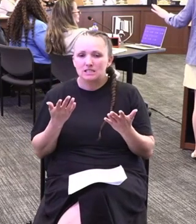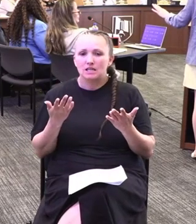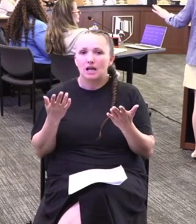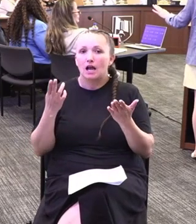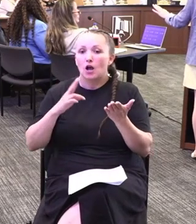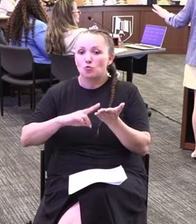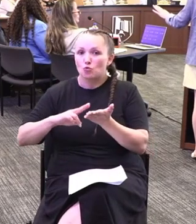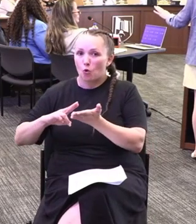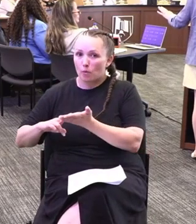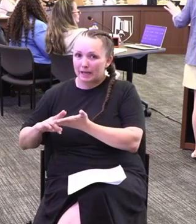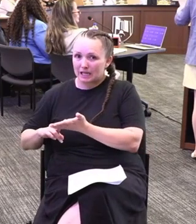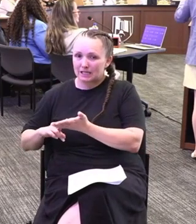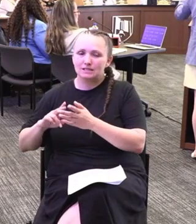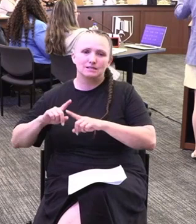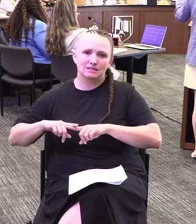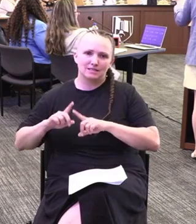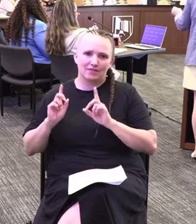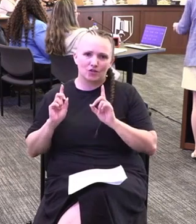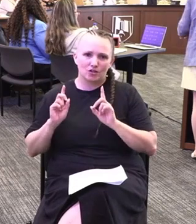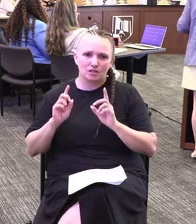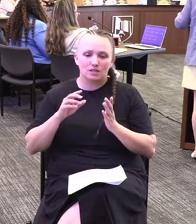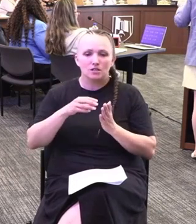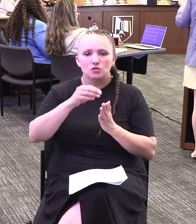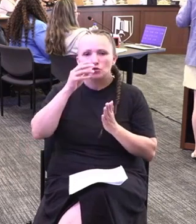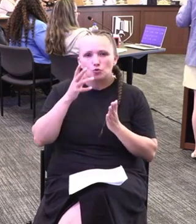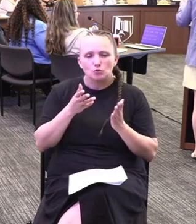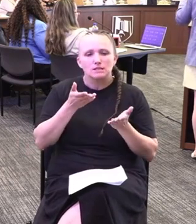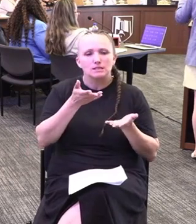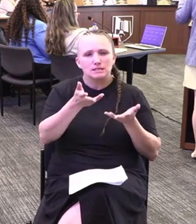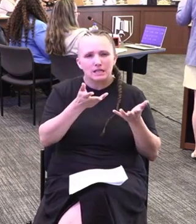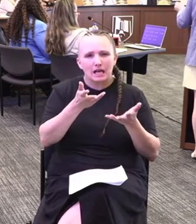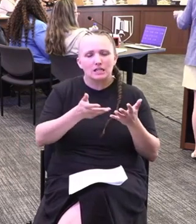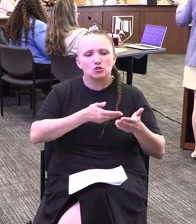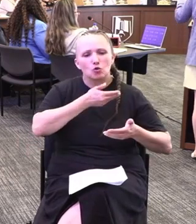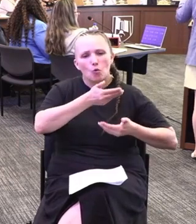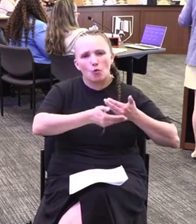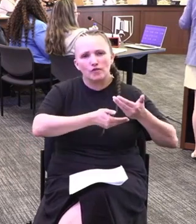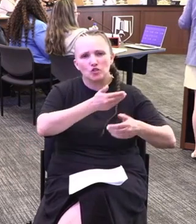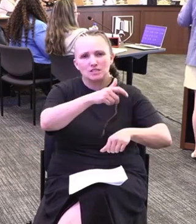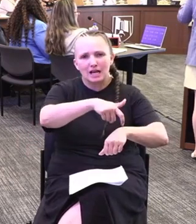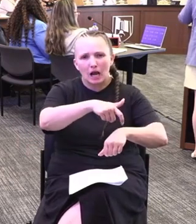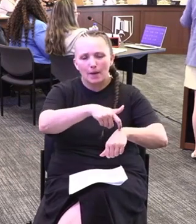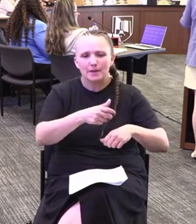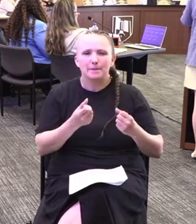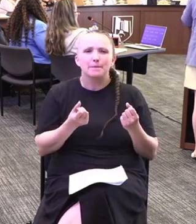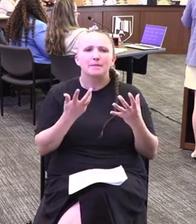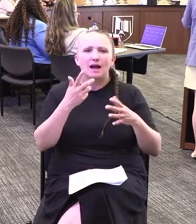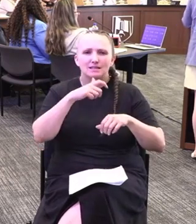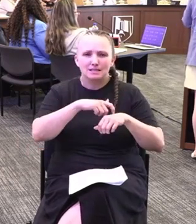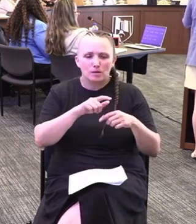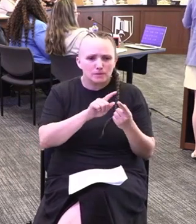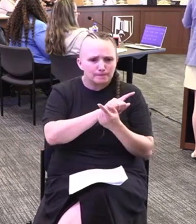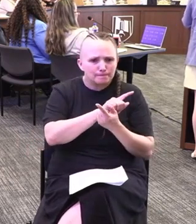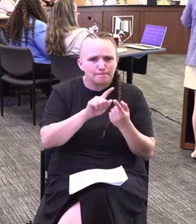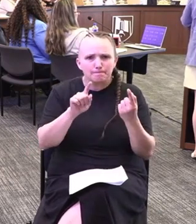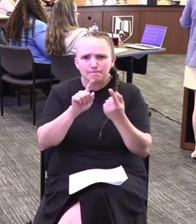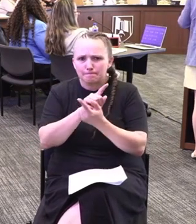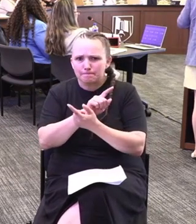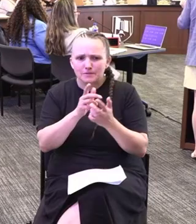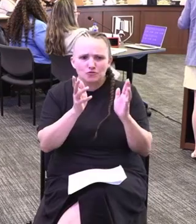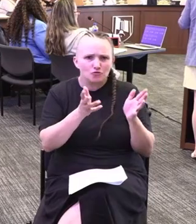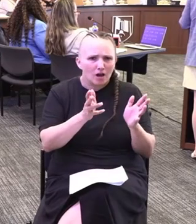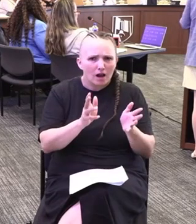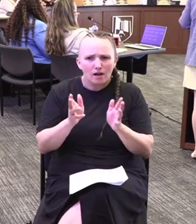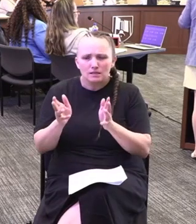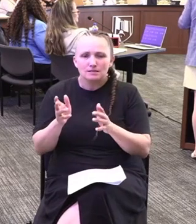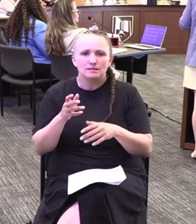works differently. Students engage over time. There are multiple interactions that influence this decision. No